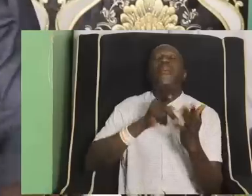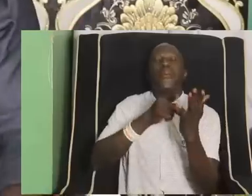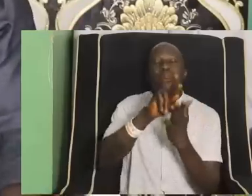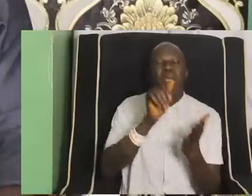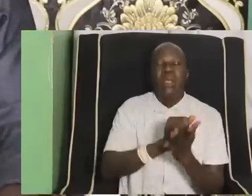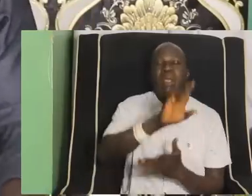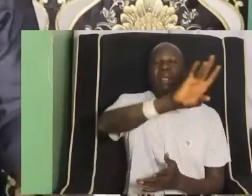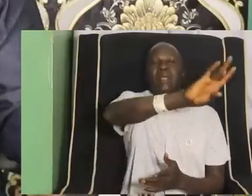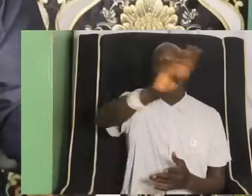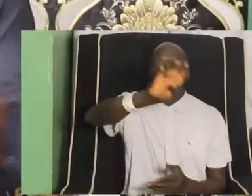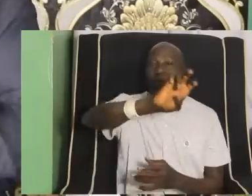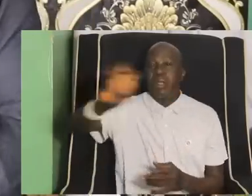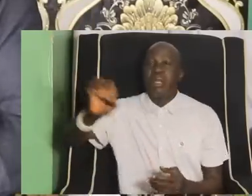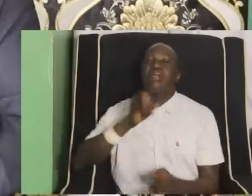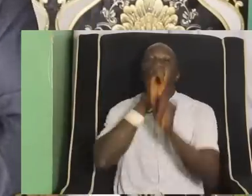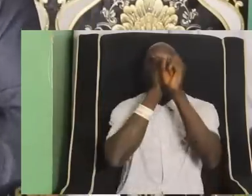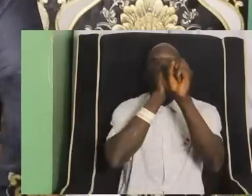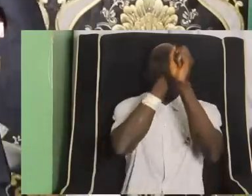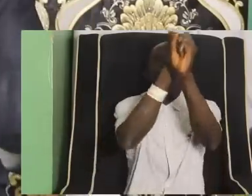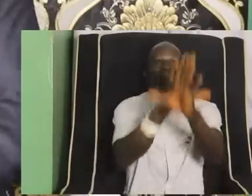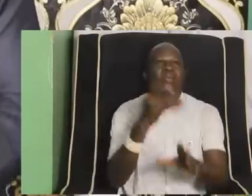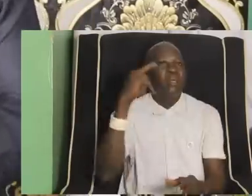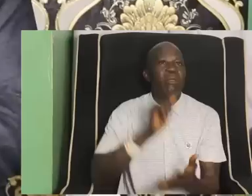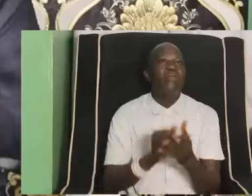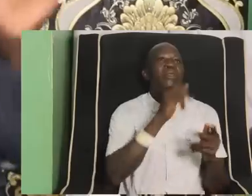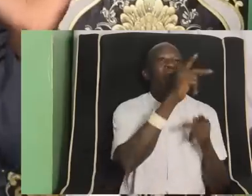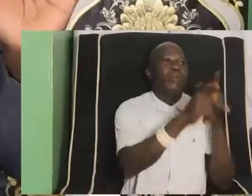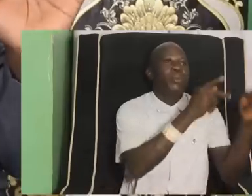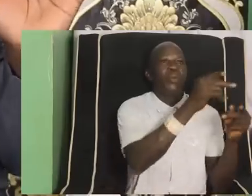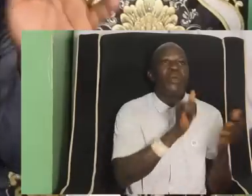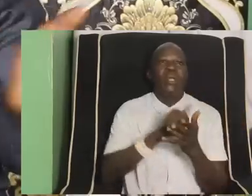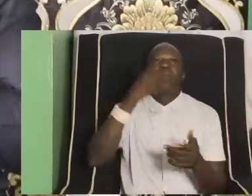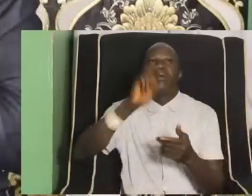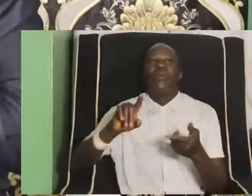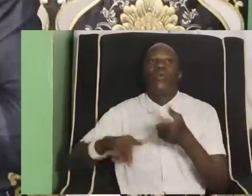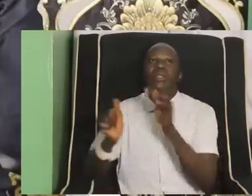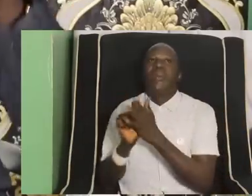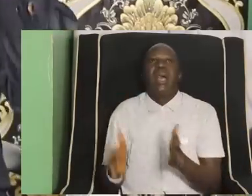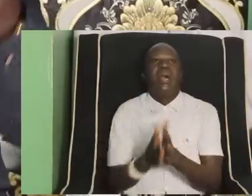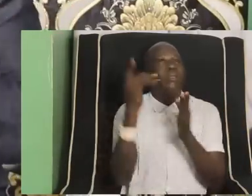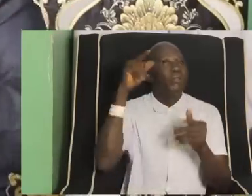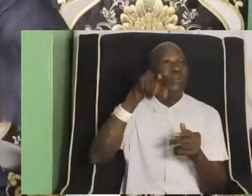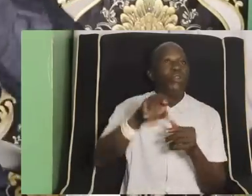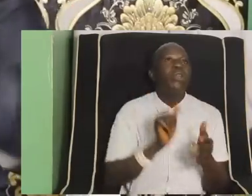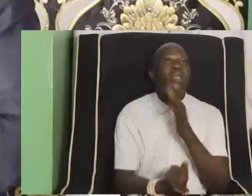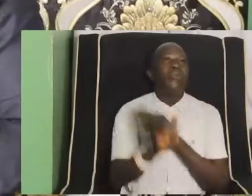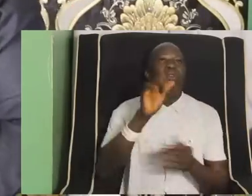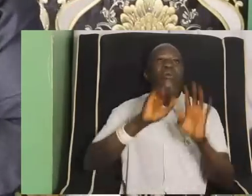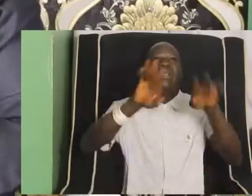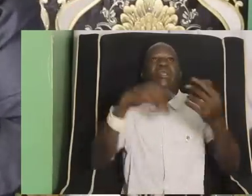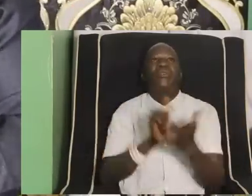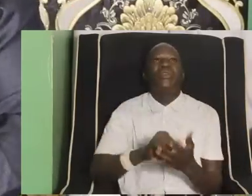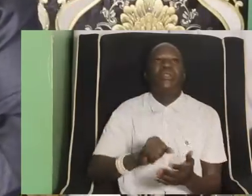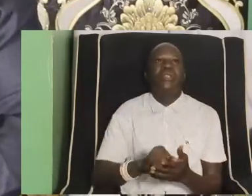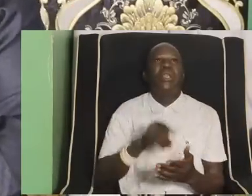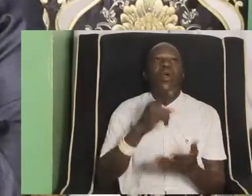give 7 as a blessing mm-hmm. of free. Amore ma je but that covenant of free, that's what I'm asking. So God give you the strength. I